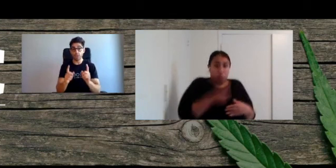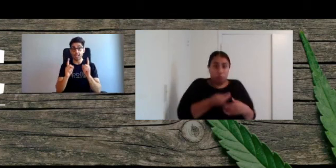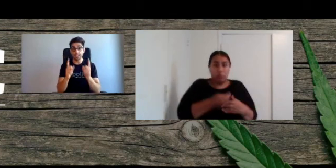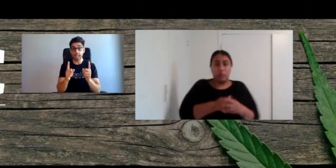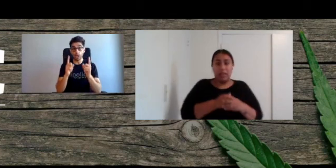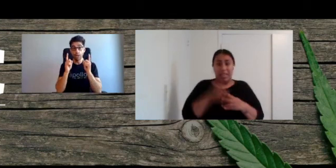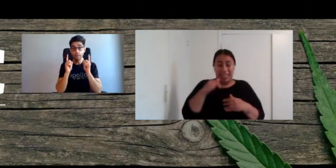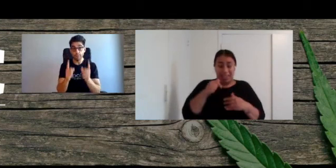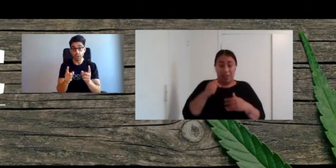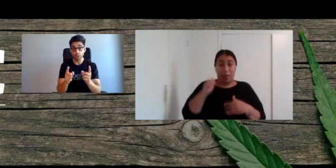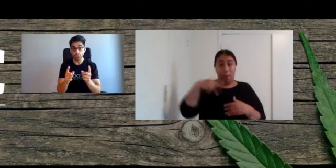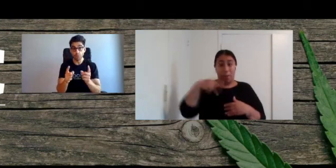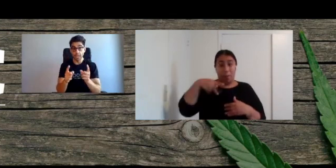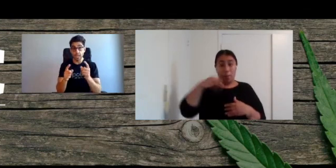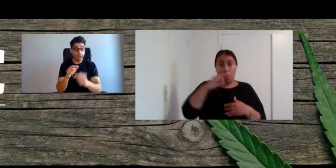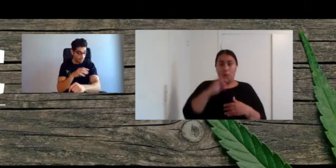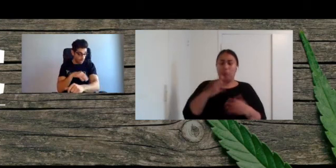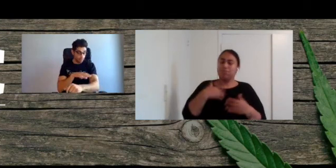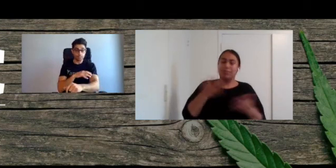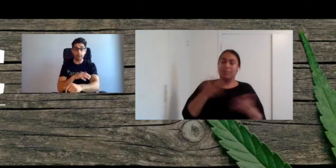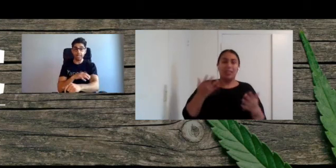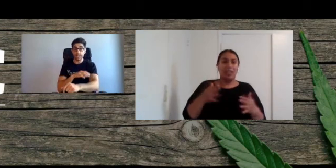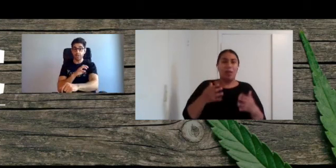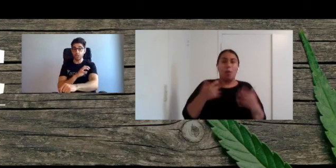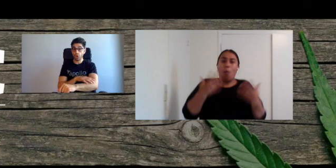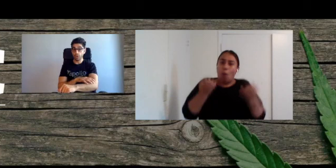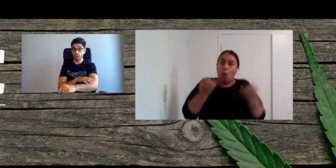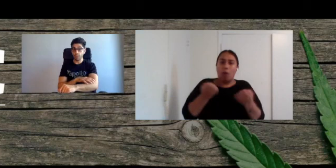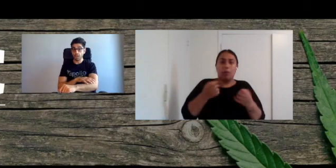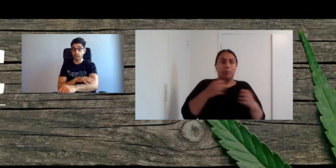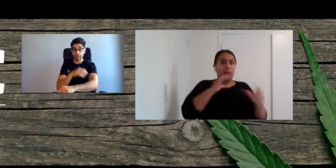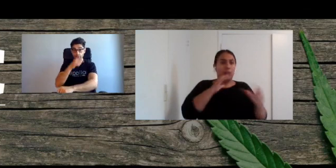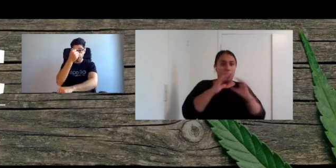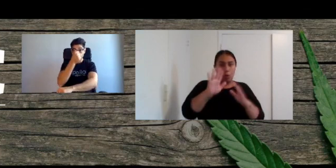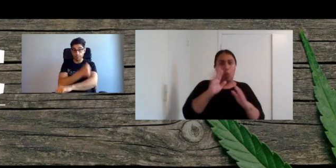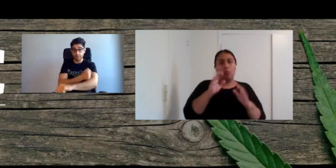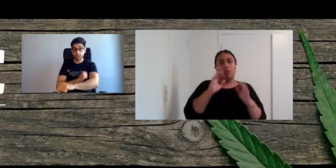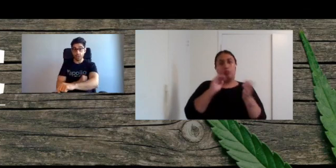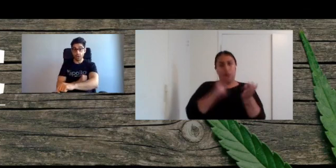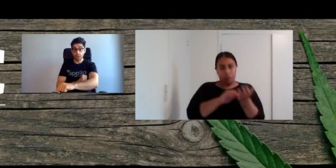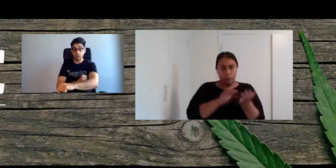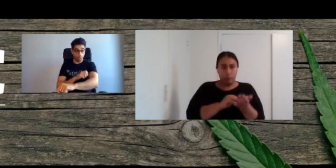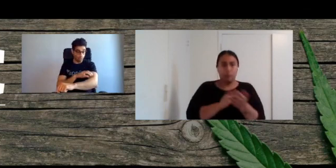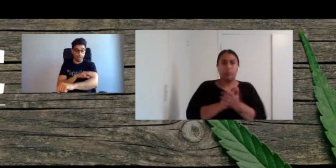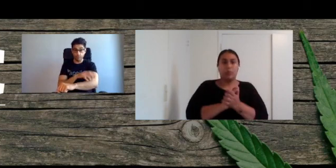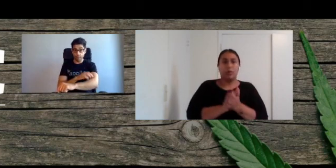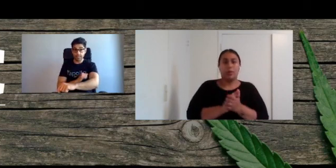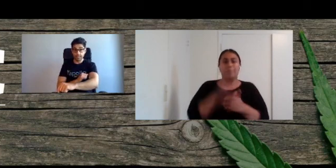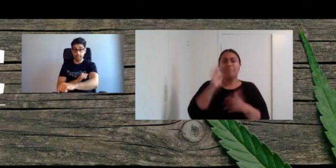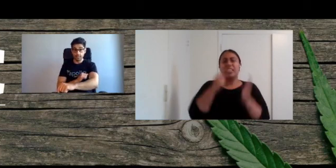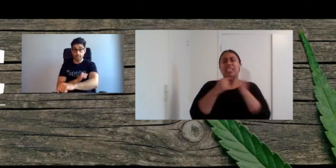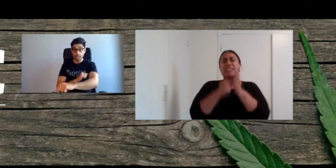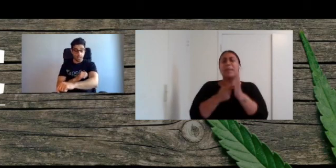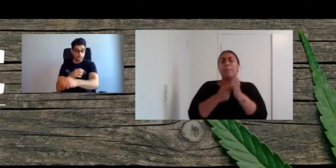help with cell flow. If I have an area of the body that is hurt, either physically hurt or